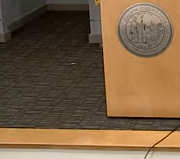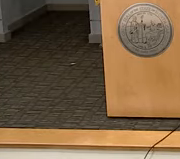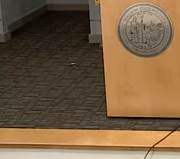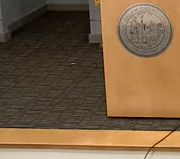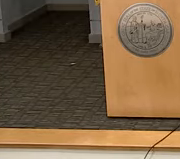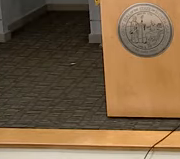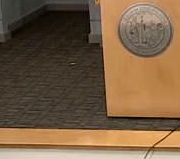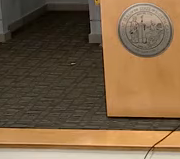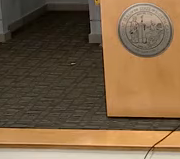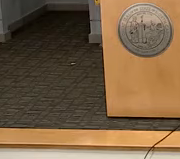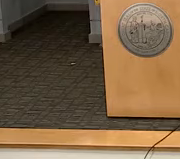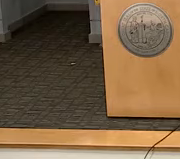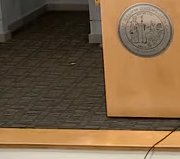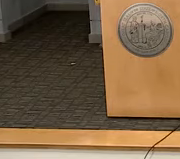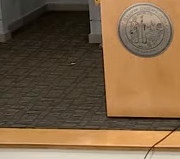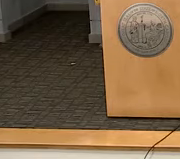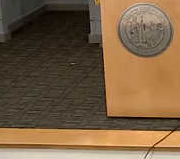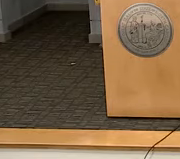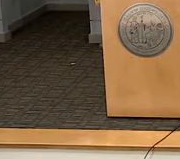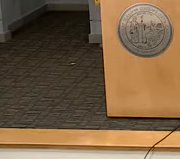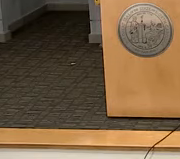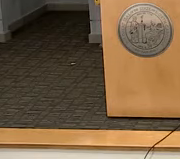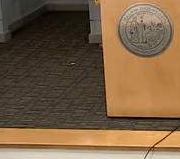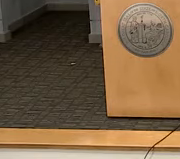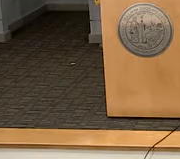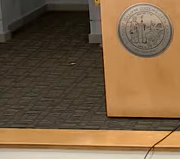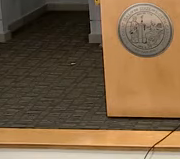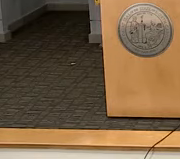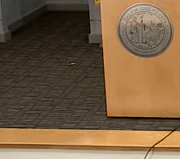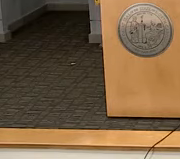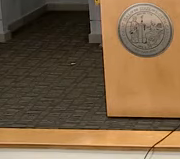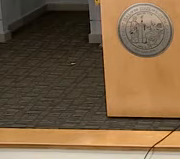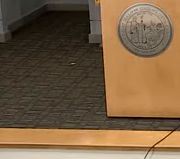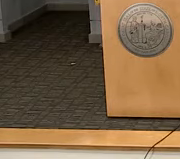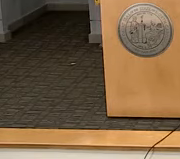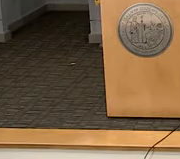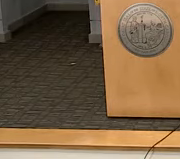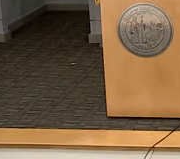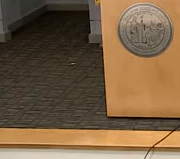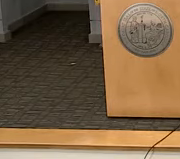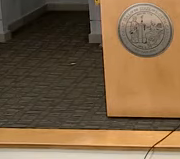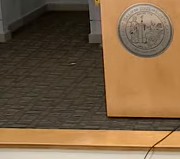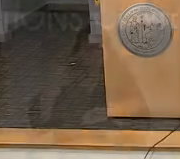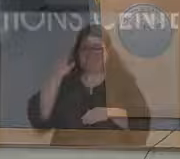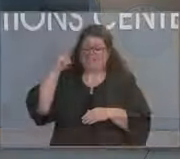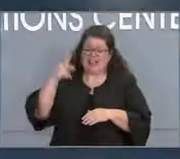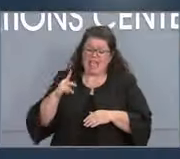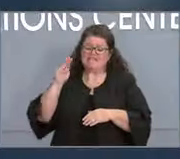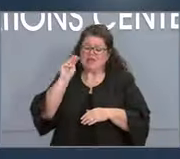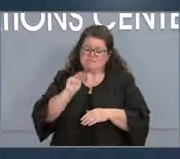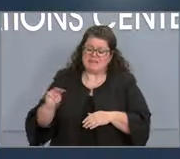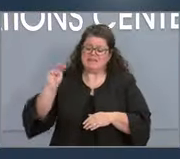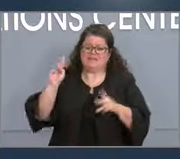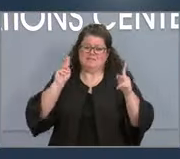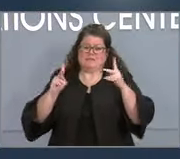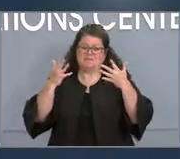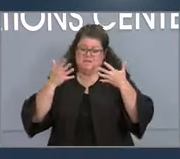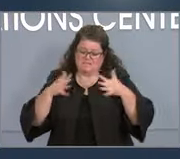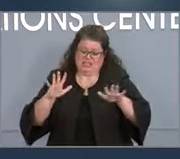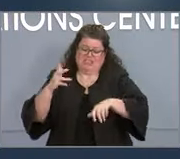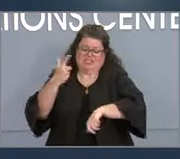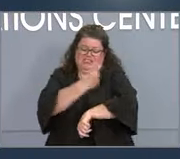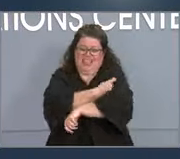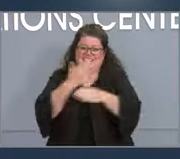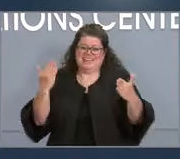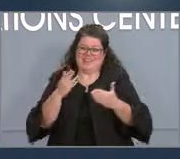thank the more than five and a half million North Carolinians who've already gotten their first shot. So that we can keep people well,